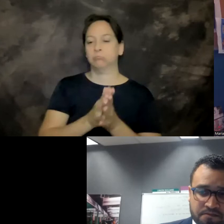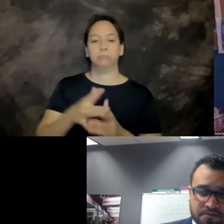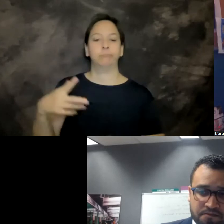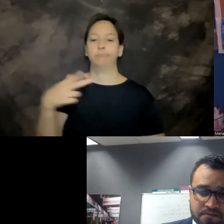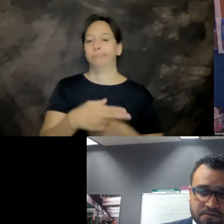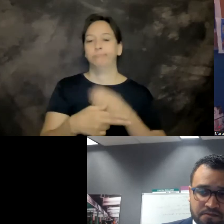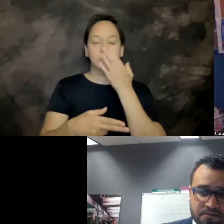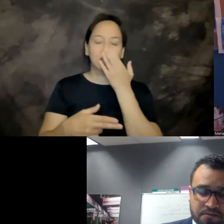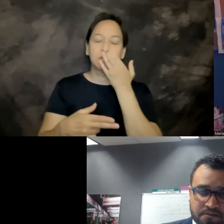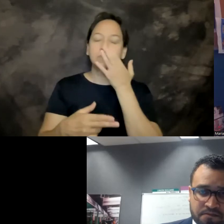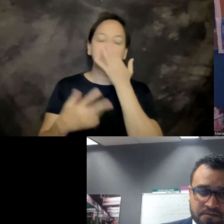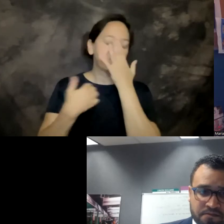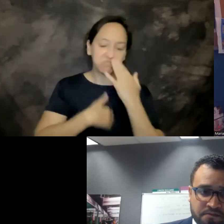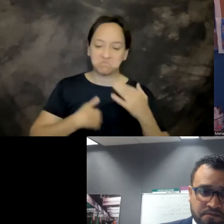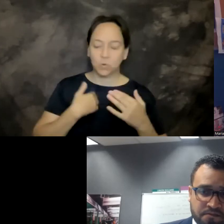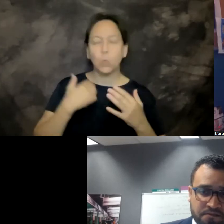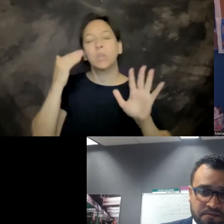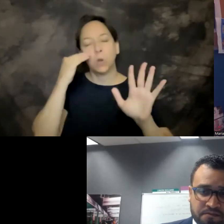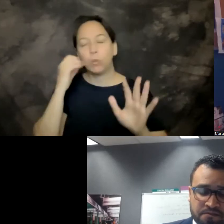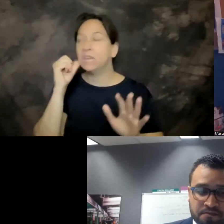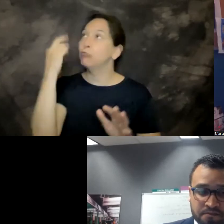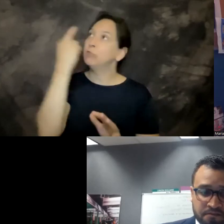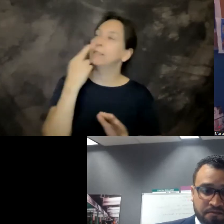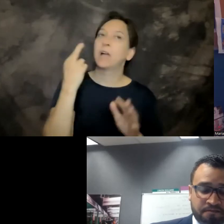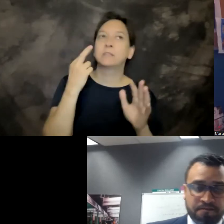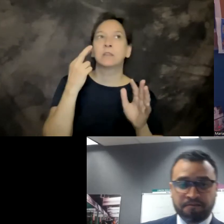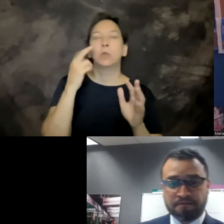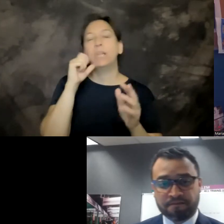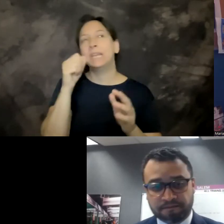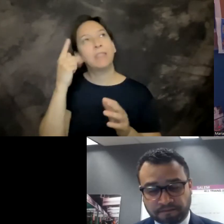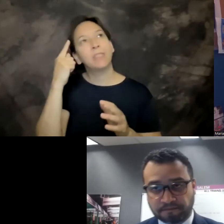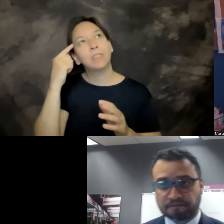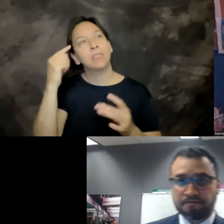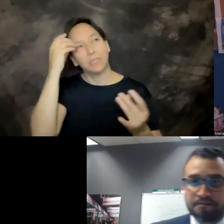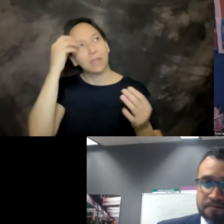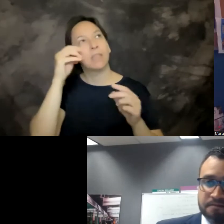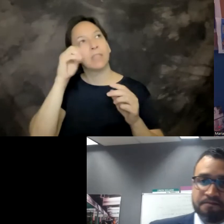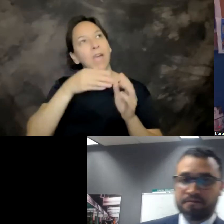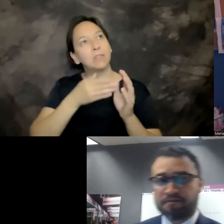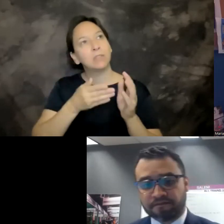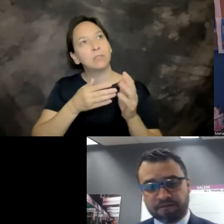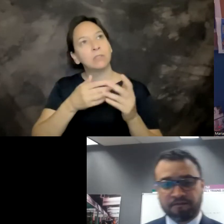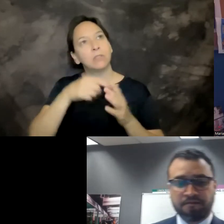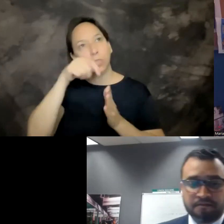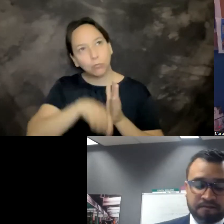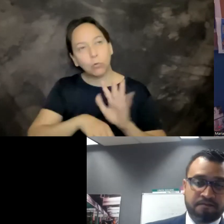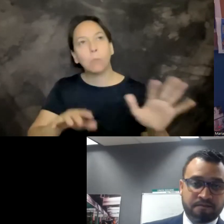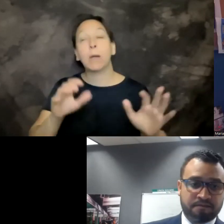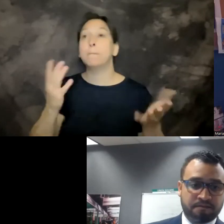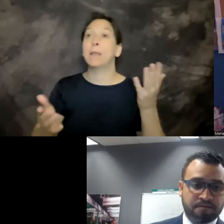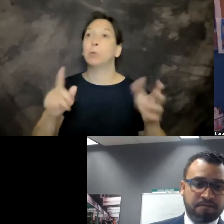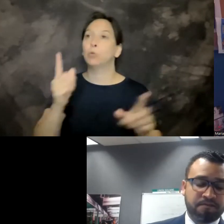be like, you know what, we had bad optics. We didn't think that through, but we're okay with stepping back and being like, you know what, you're